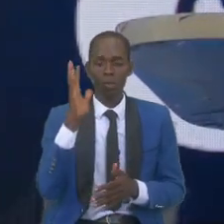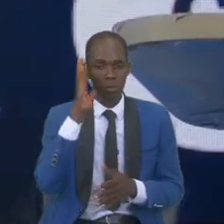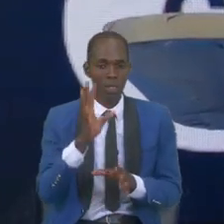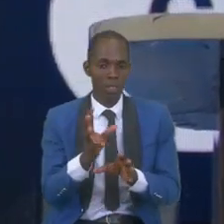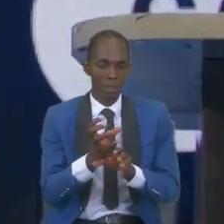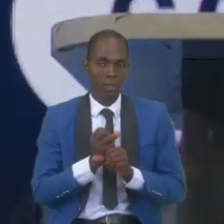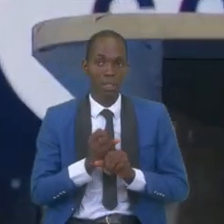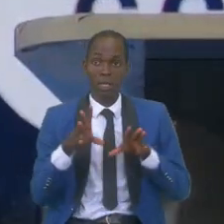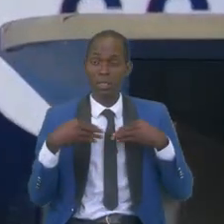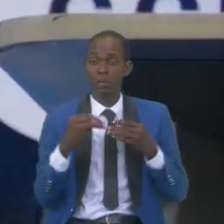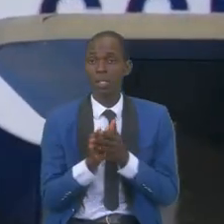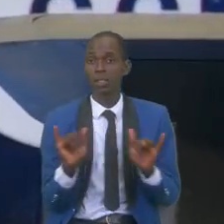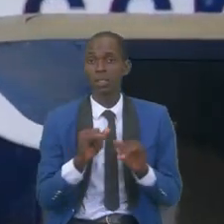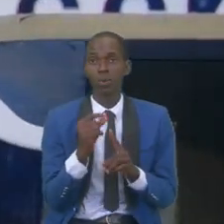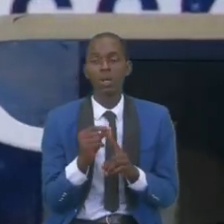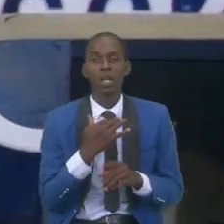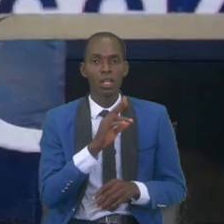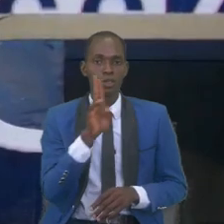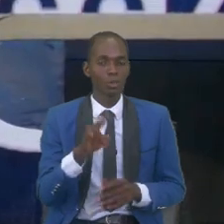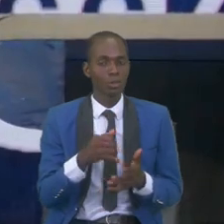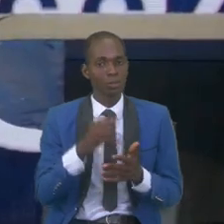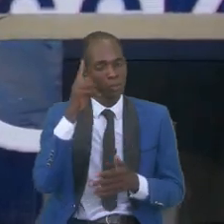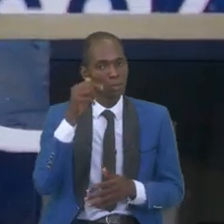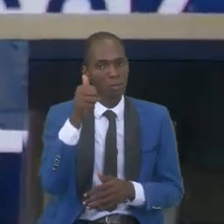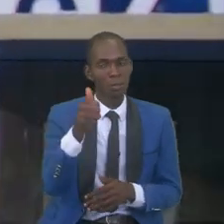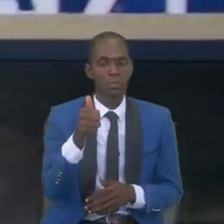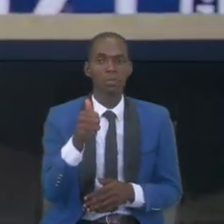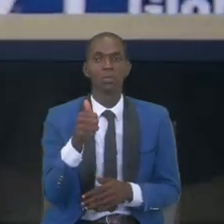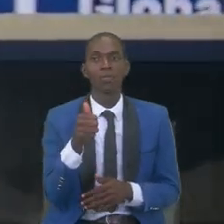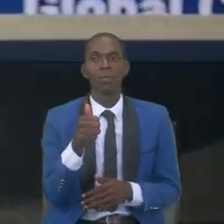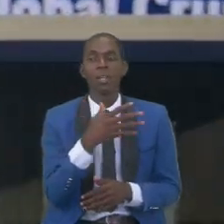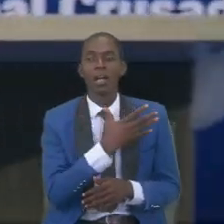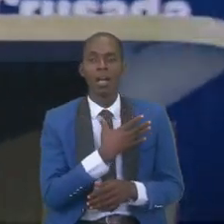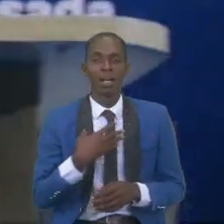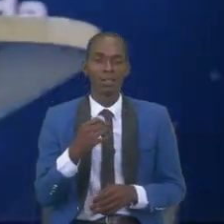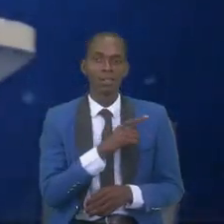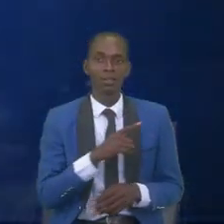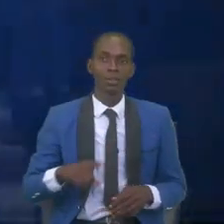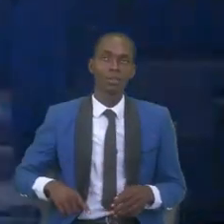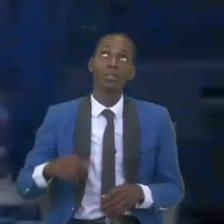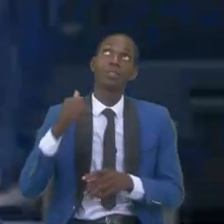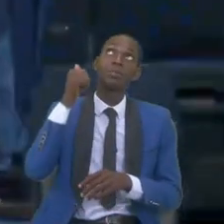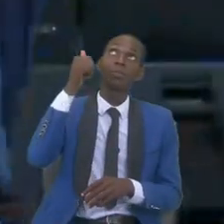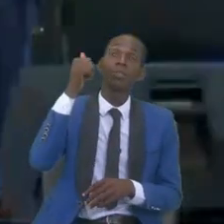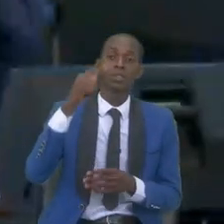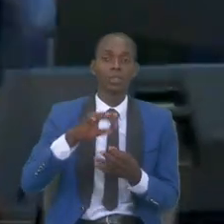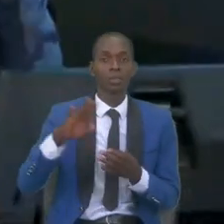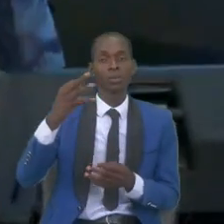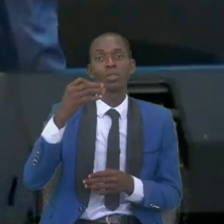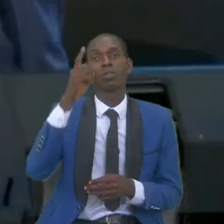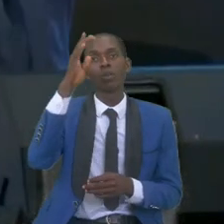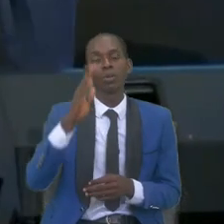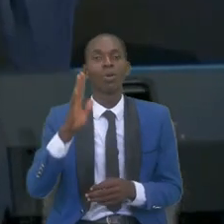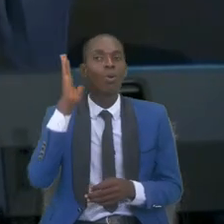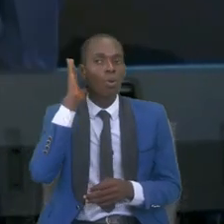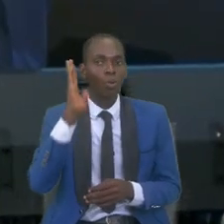and apply to himself, herself, and the Lord himself, the Spirit of God, will apply